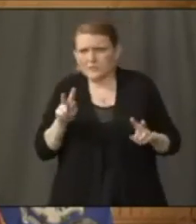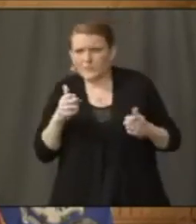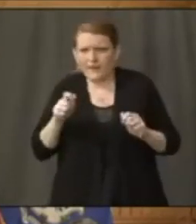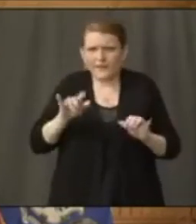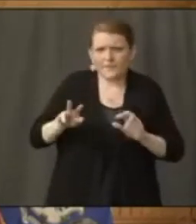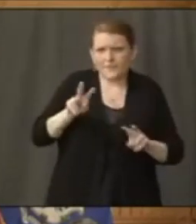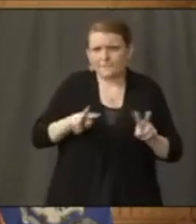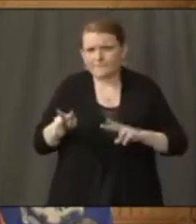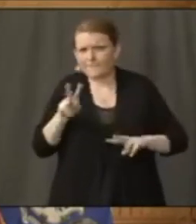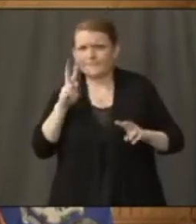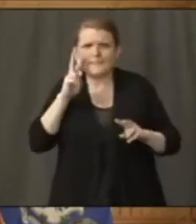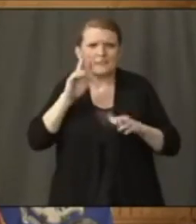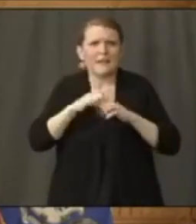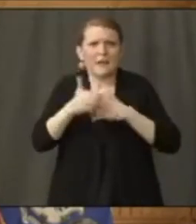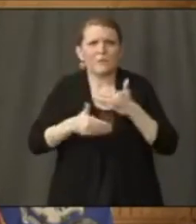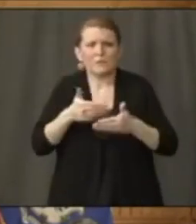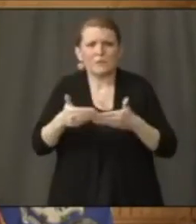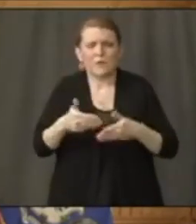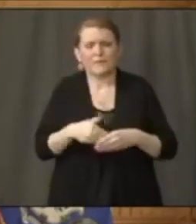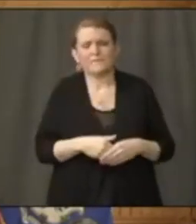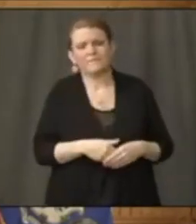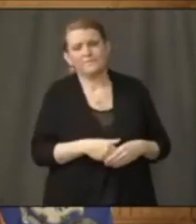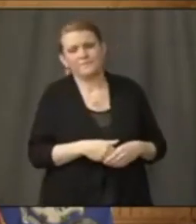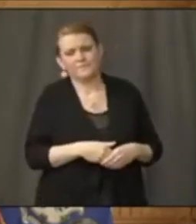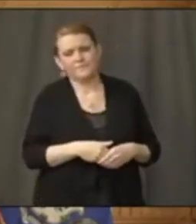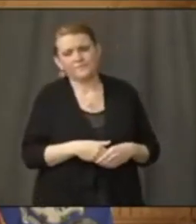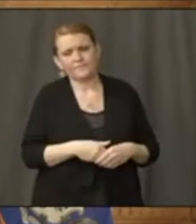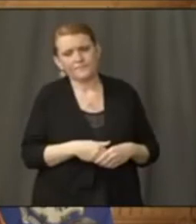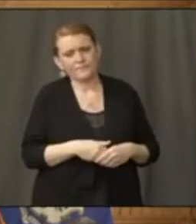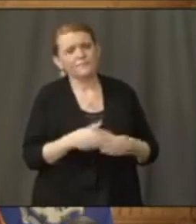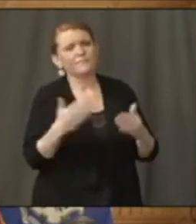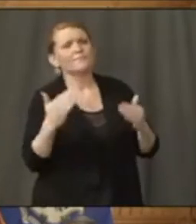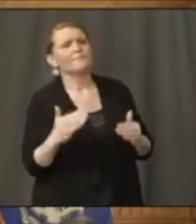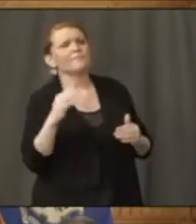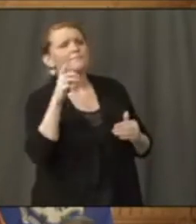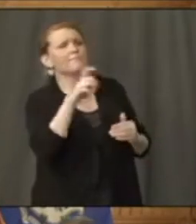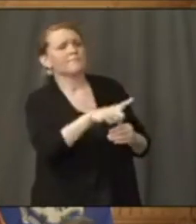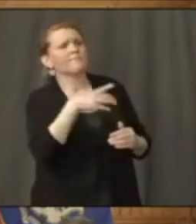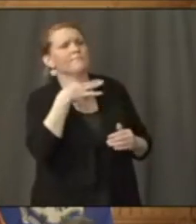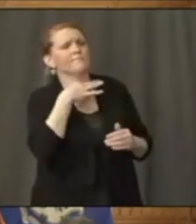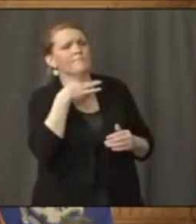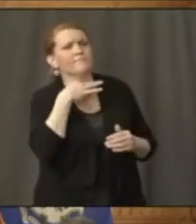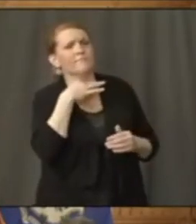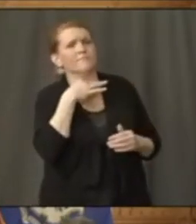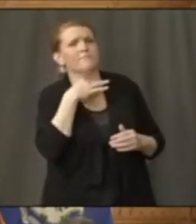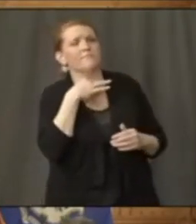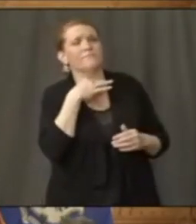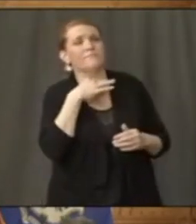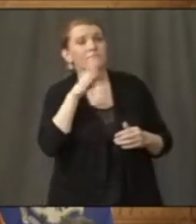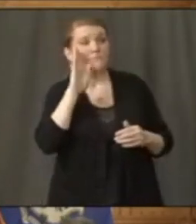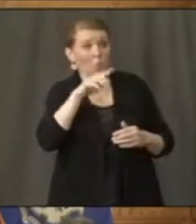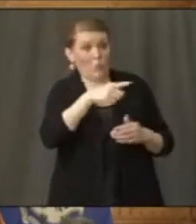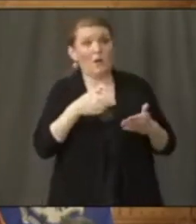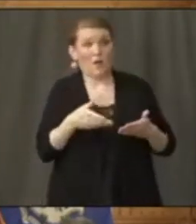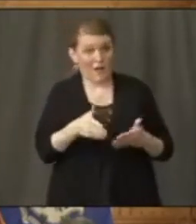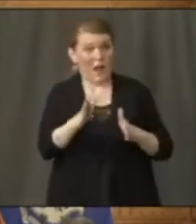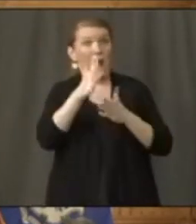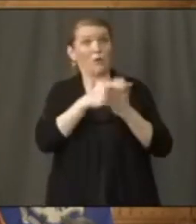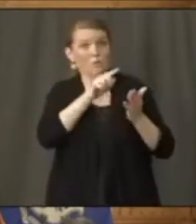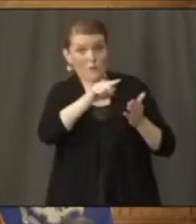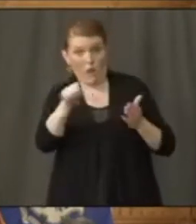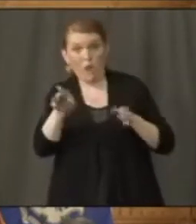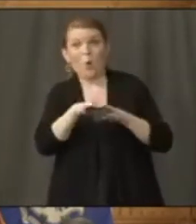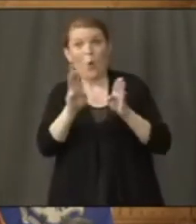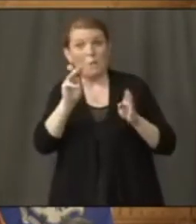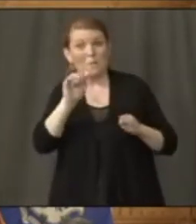how many are actually expecting to or planning on reopening on the 20th? Not all of them. I mean, I know a